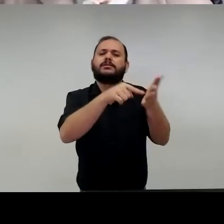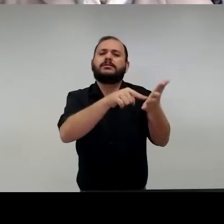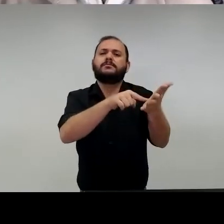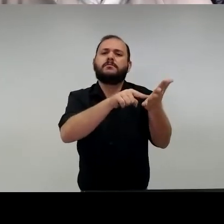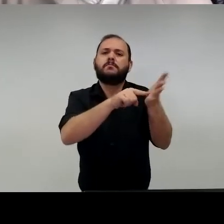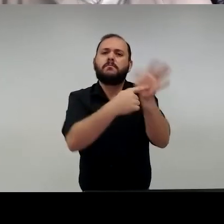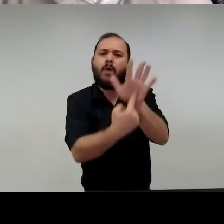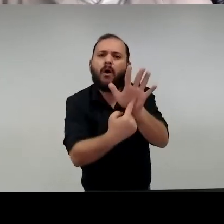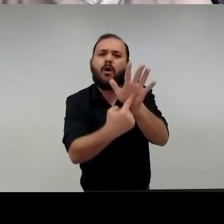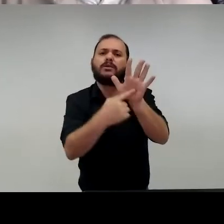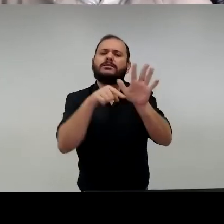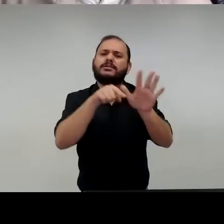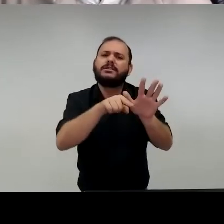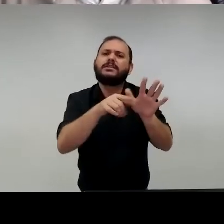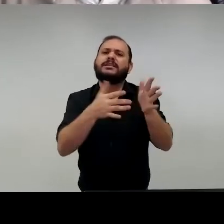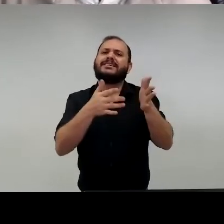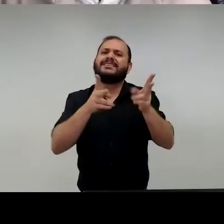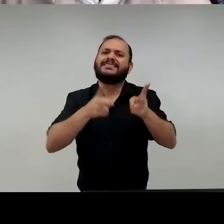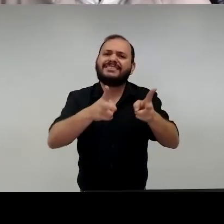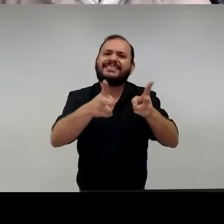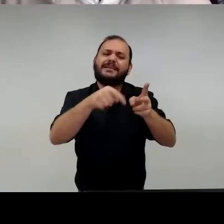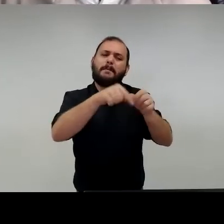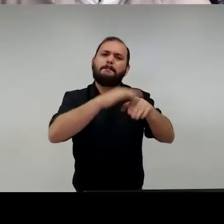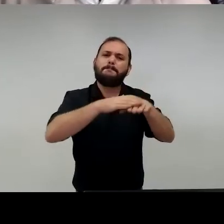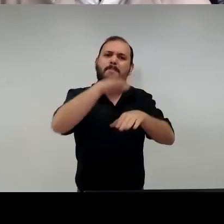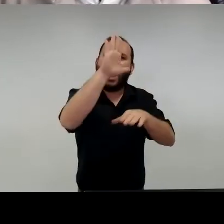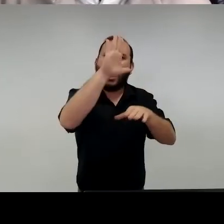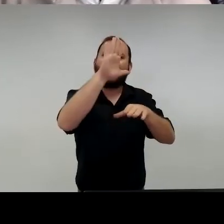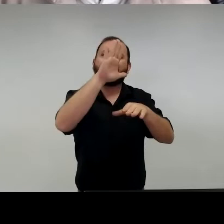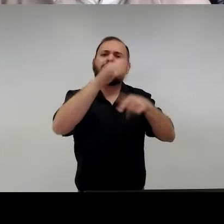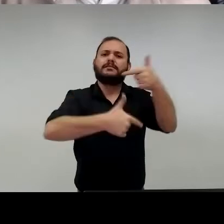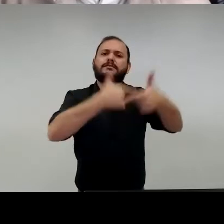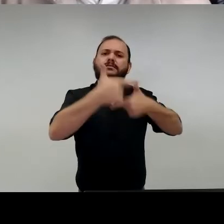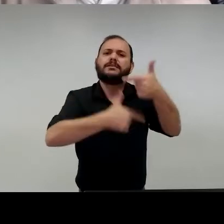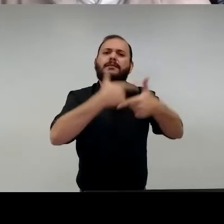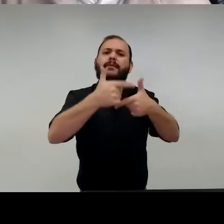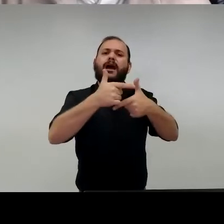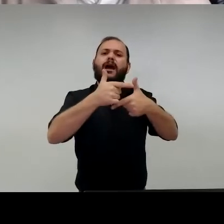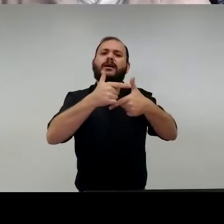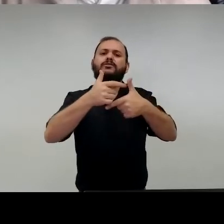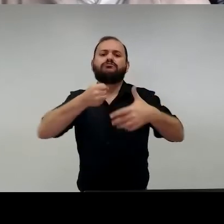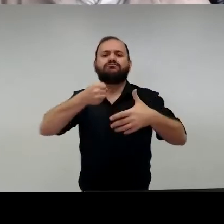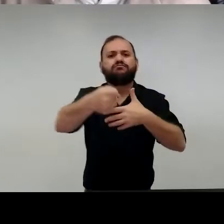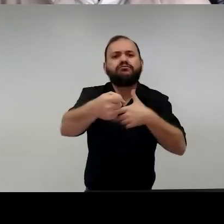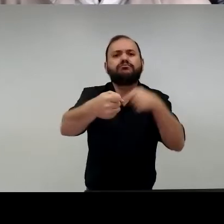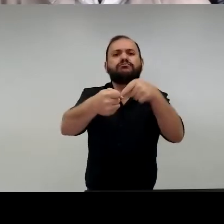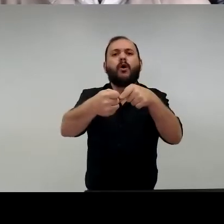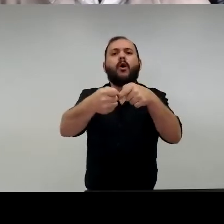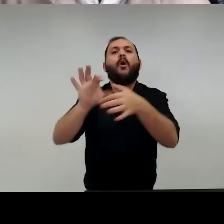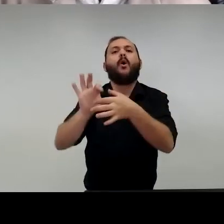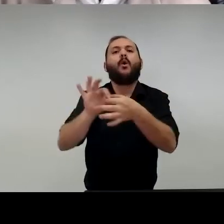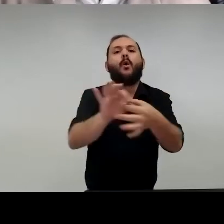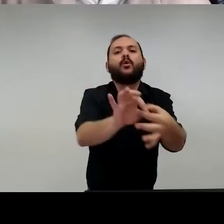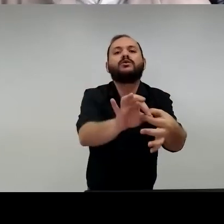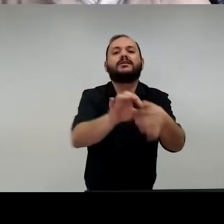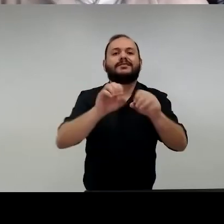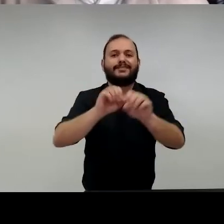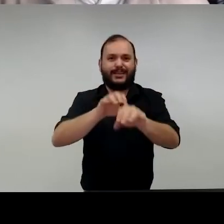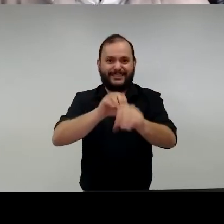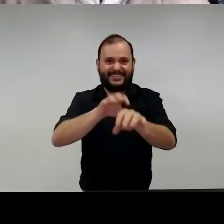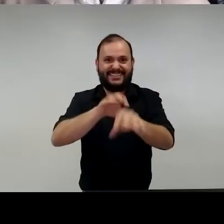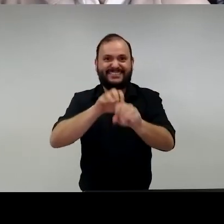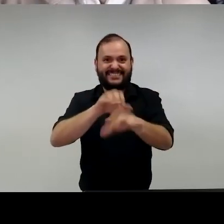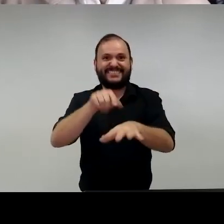very often in educational settings, but the educational settings are mostly at school level